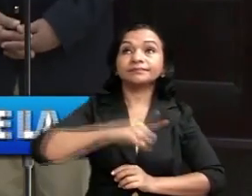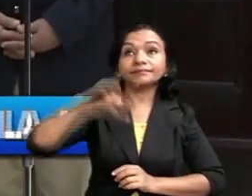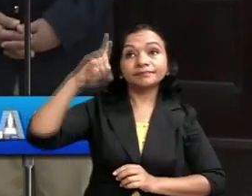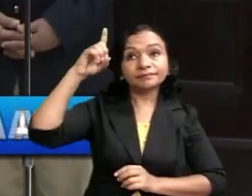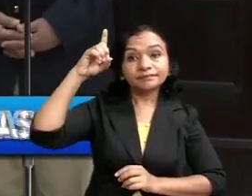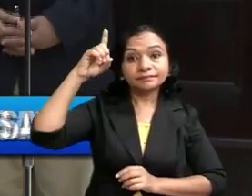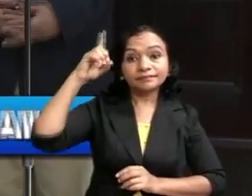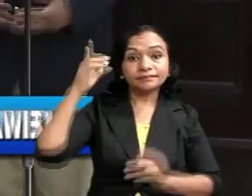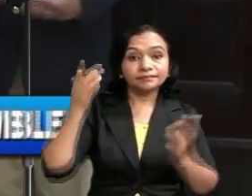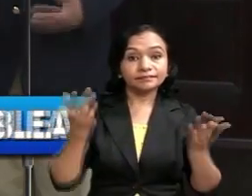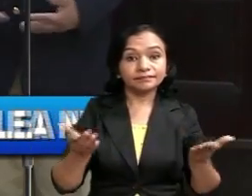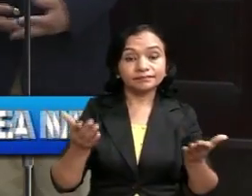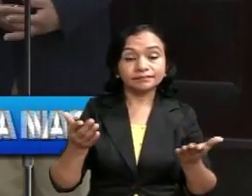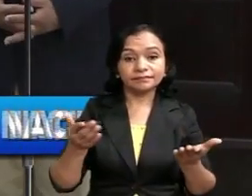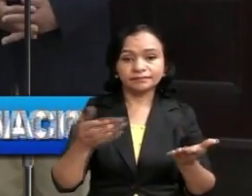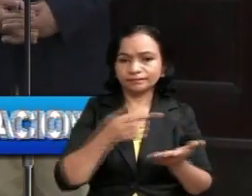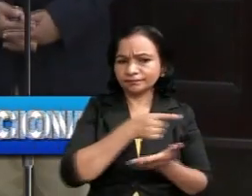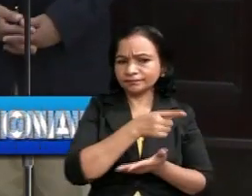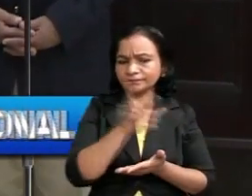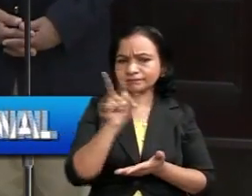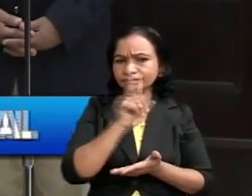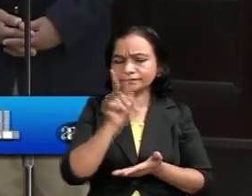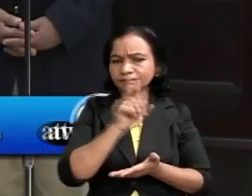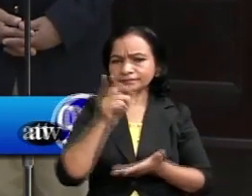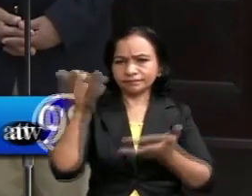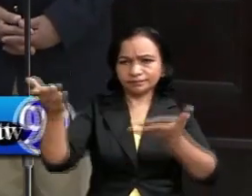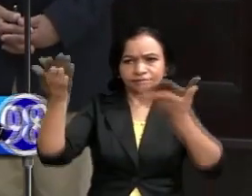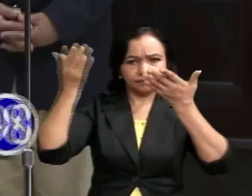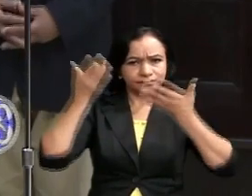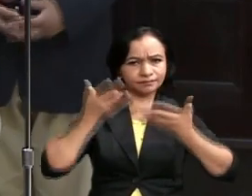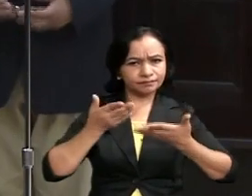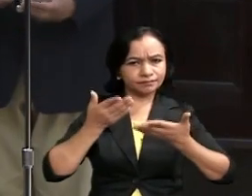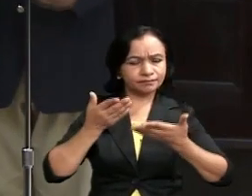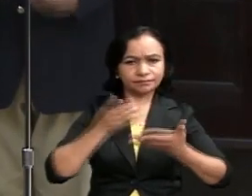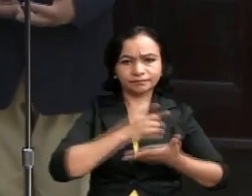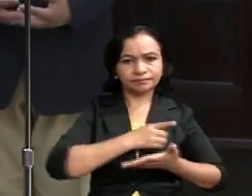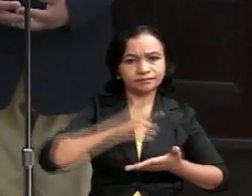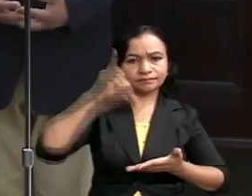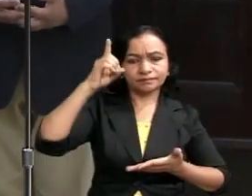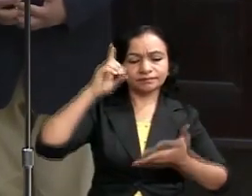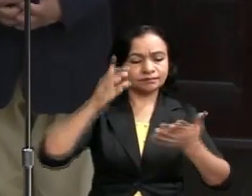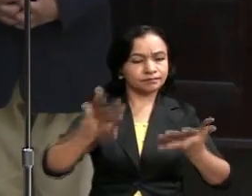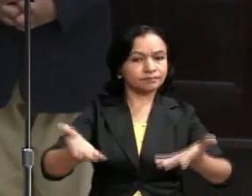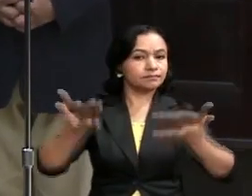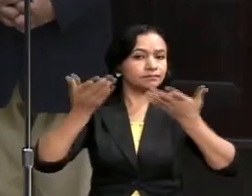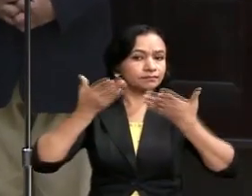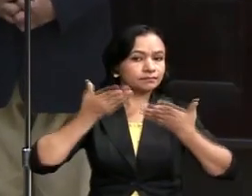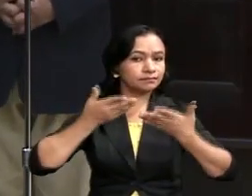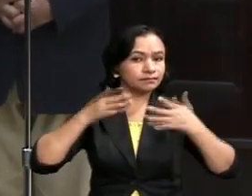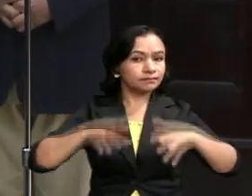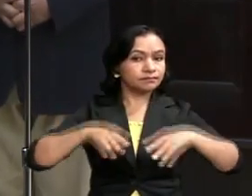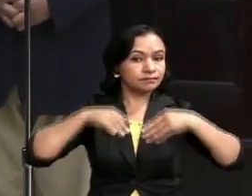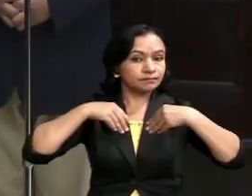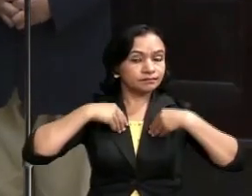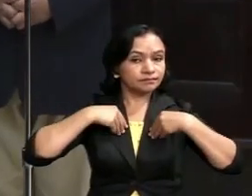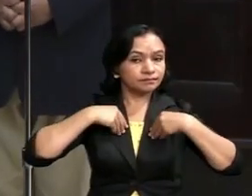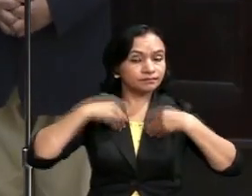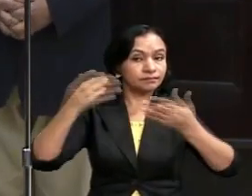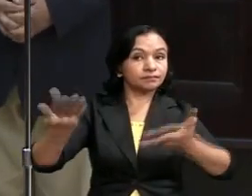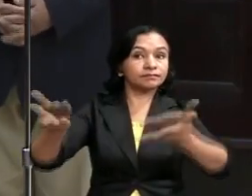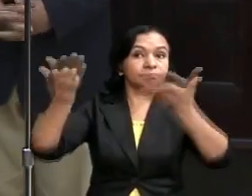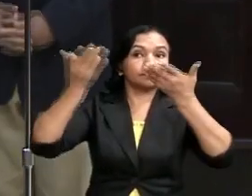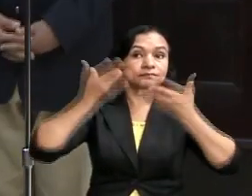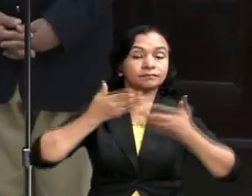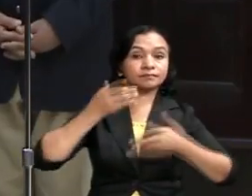for a gift. Usted no paga por un don. You just receive a gift. Solo lo recibe. The gift of God, el don de Dios,